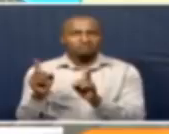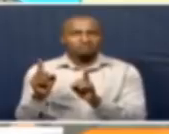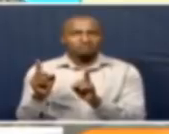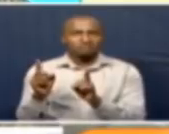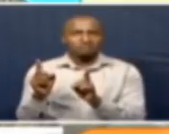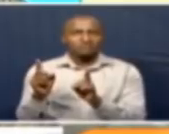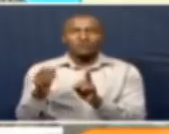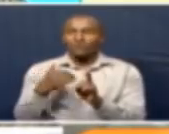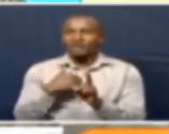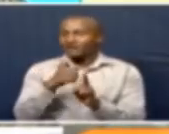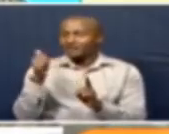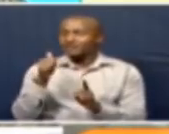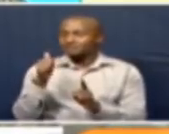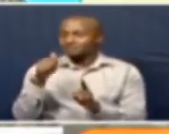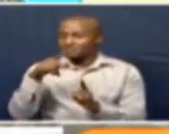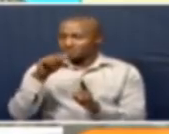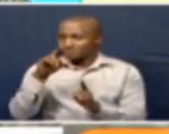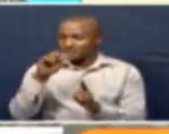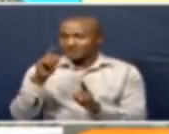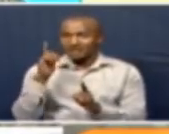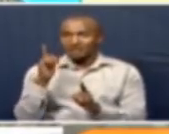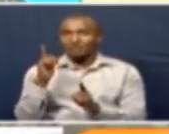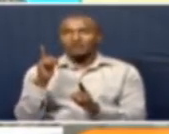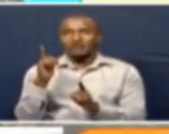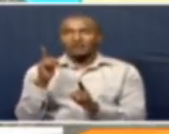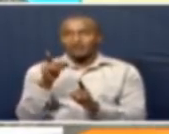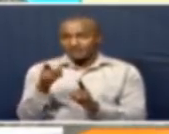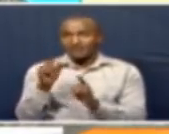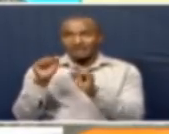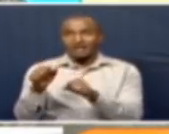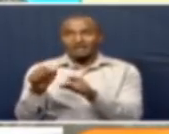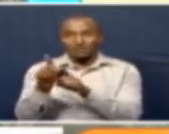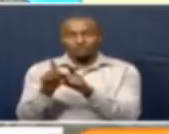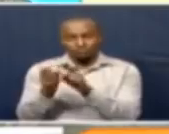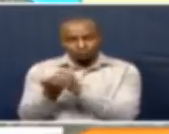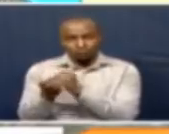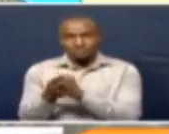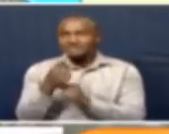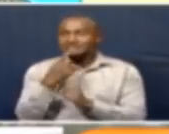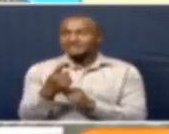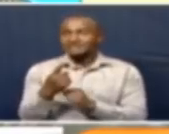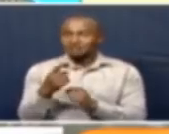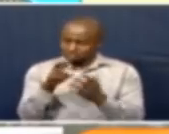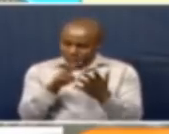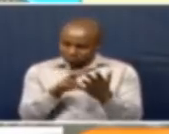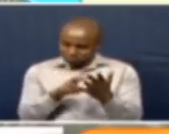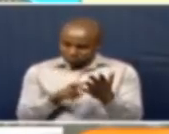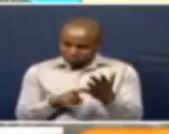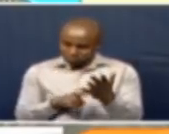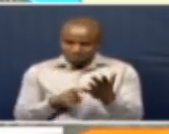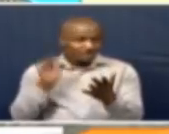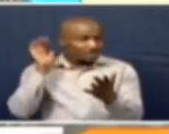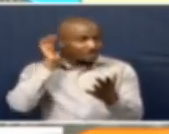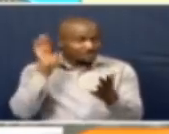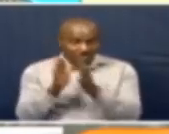have paralegals. Mm-hmm. Utilize them. Paralegals can then now tell you, perusing your papers or listening to your story,